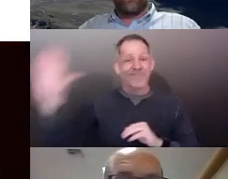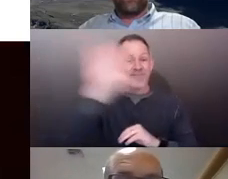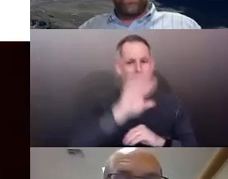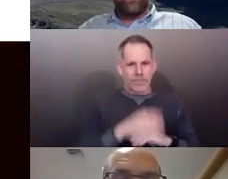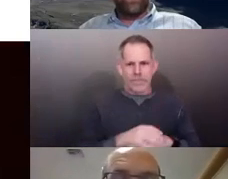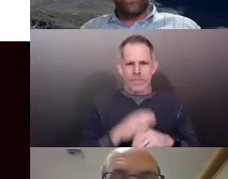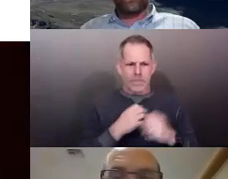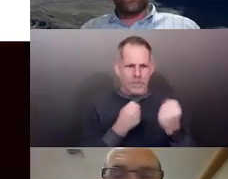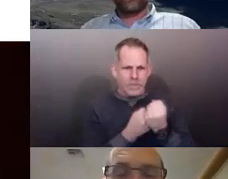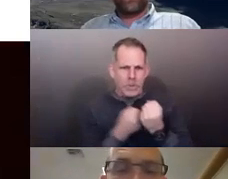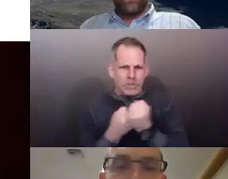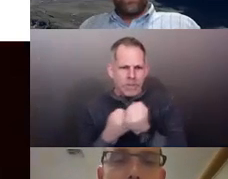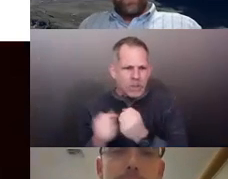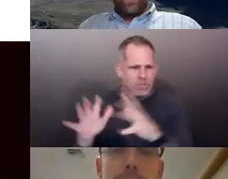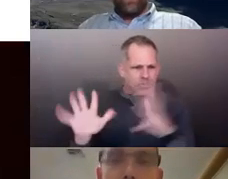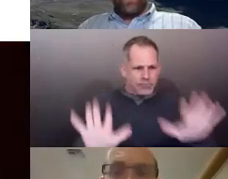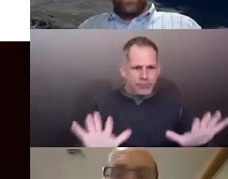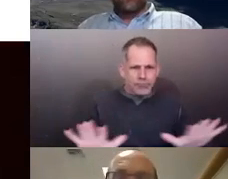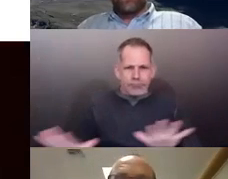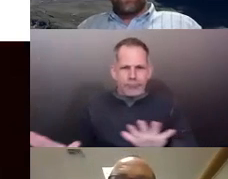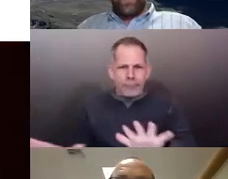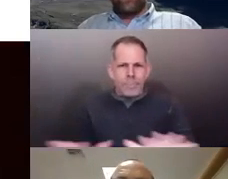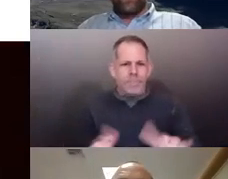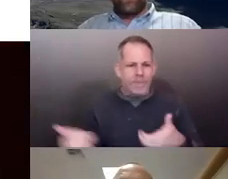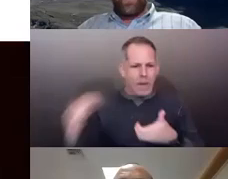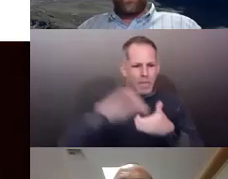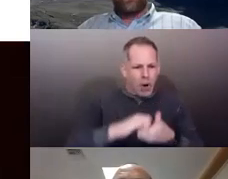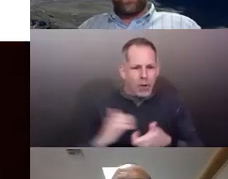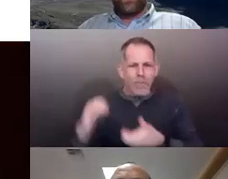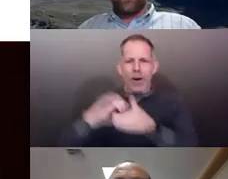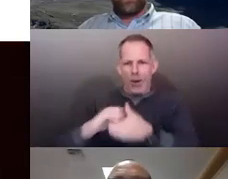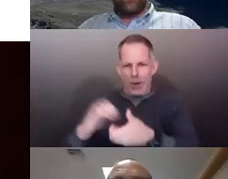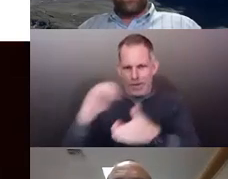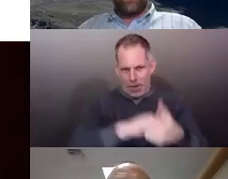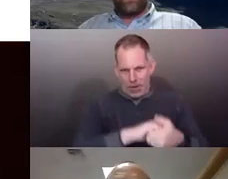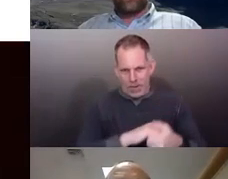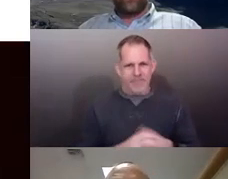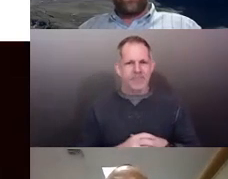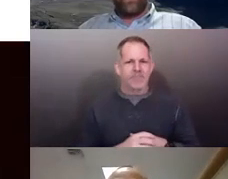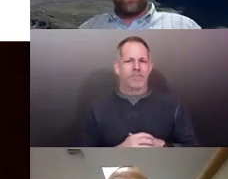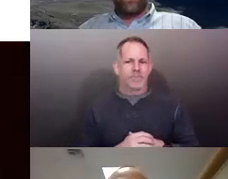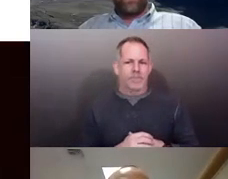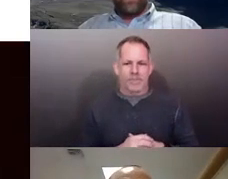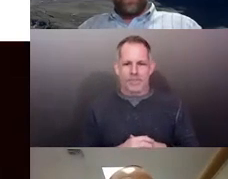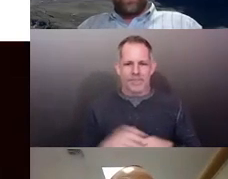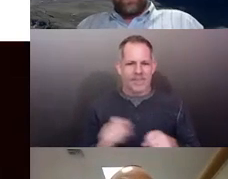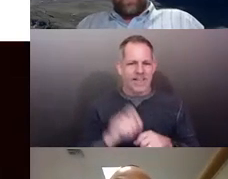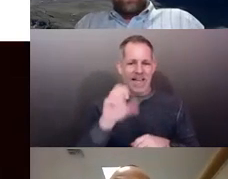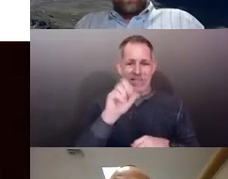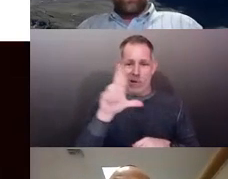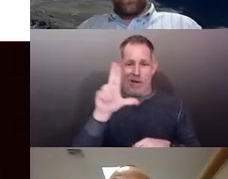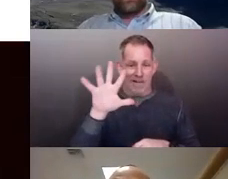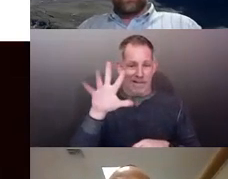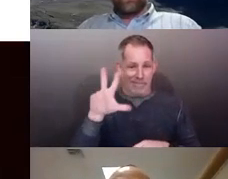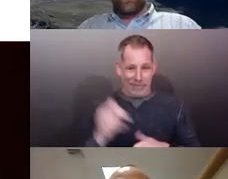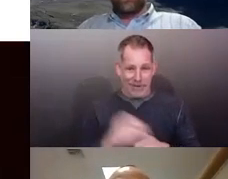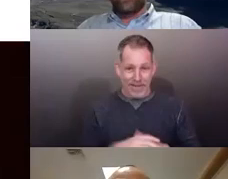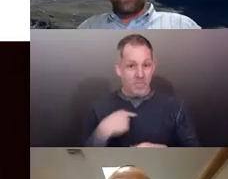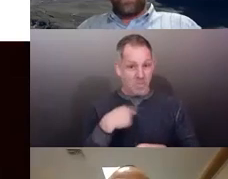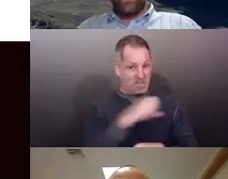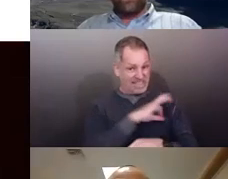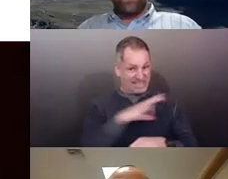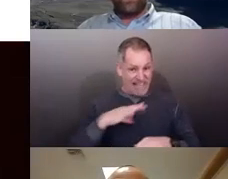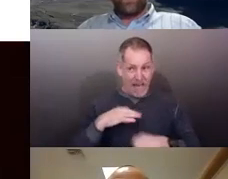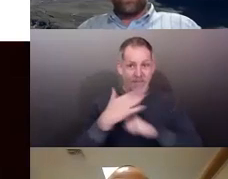SR 530, excuse me. We have sent staff to other counties in and among everything else we've done. We actually also deployed someone to